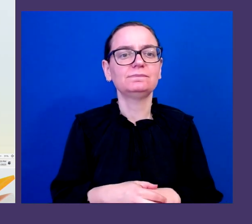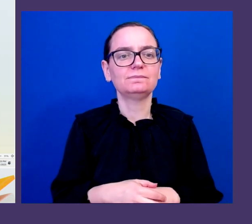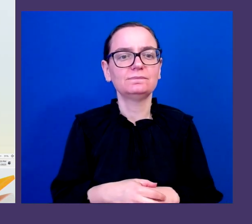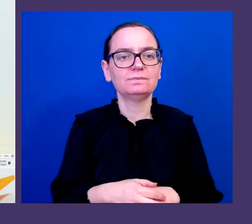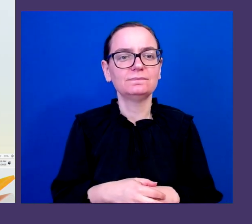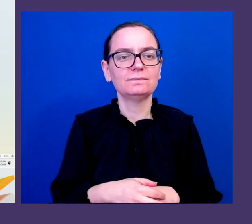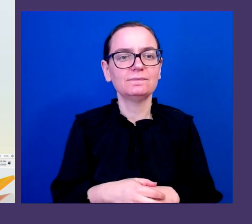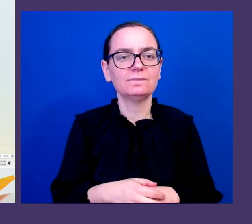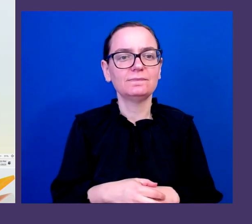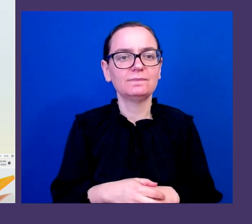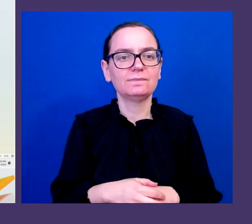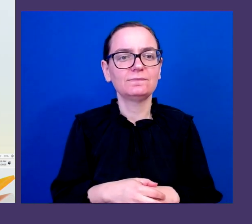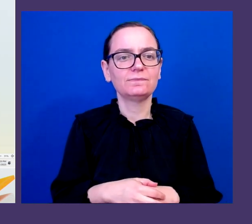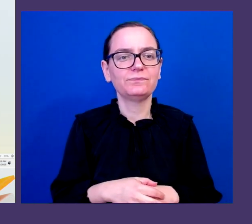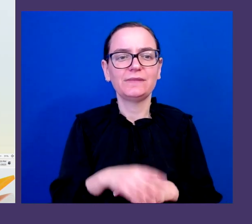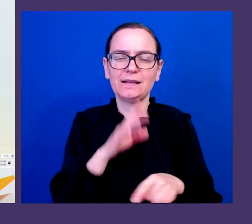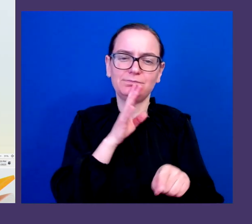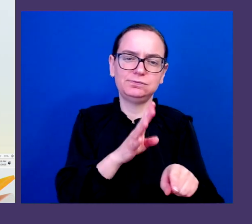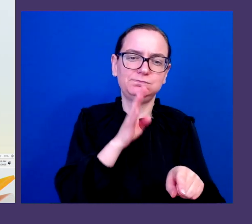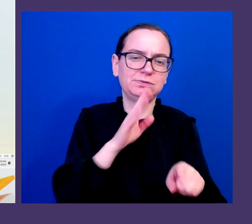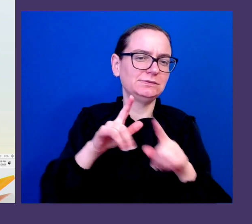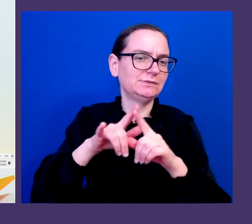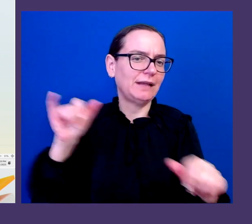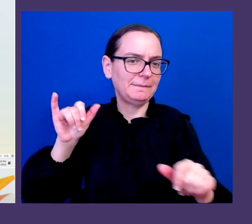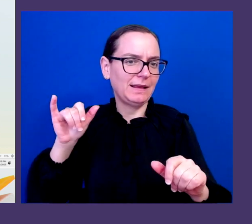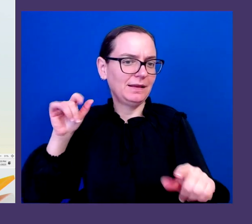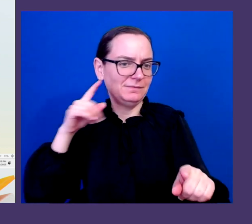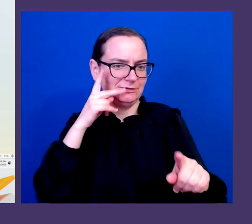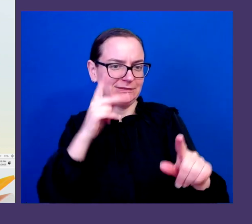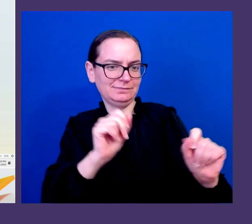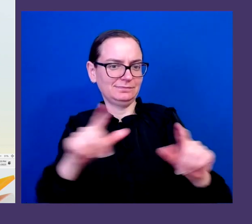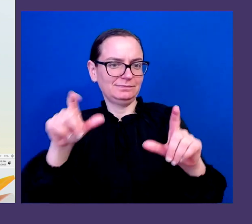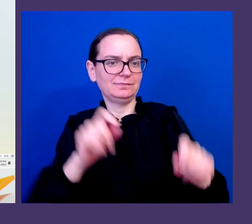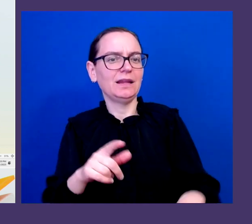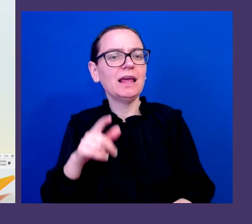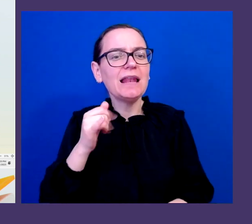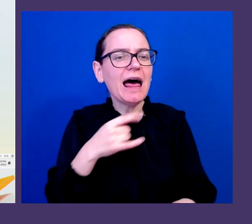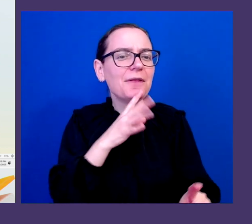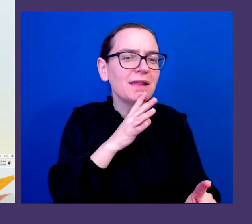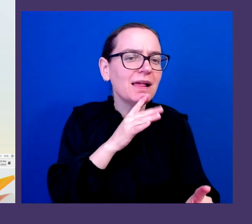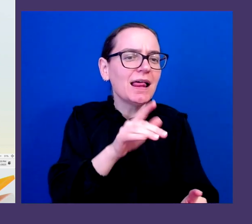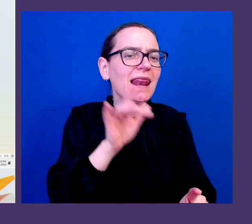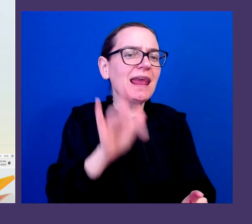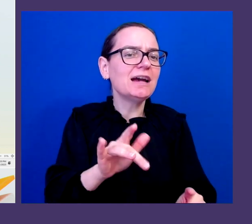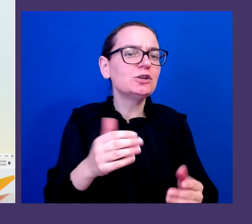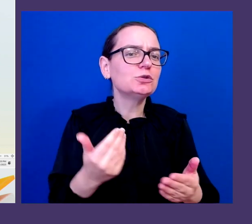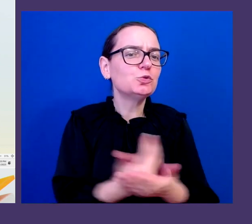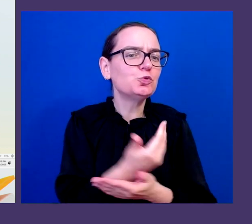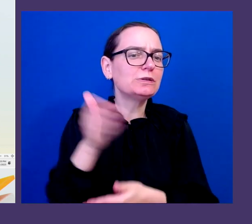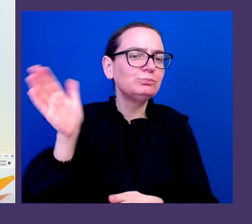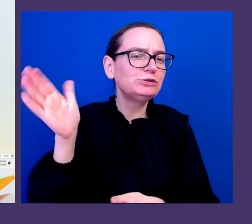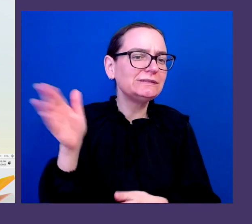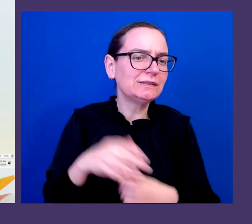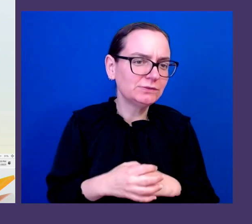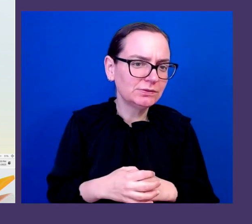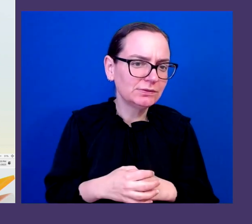Click create a new presentation. Media pulled into PowerPoint. Click 1.